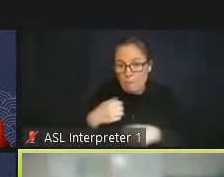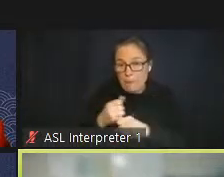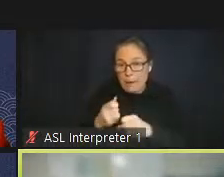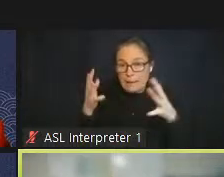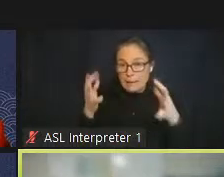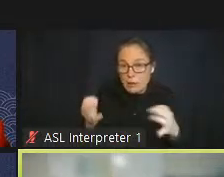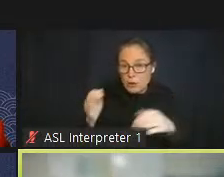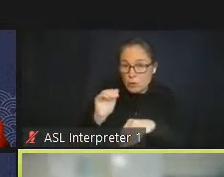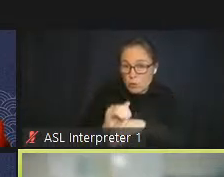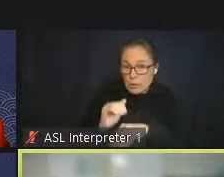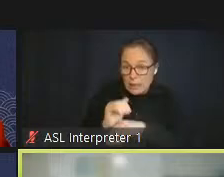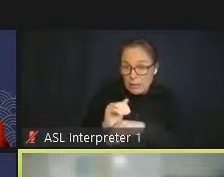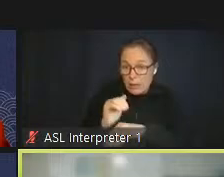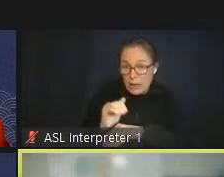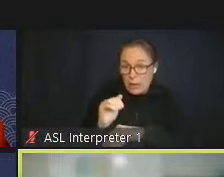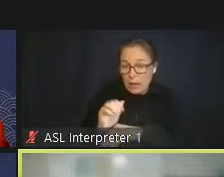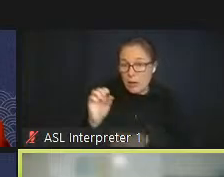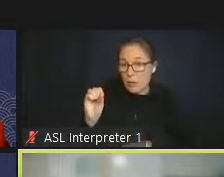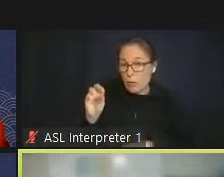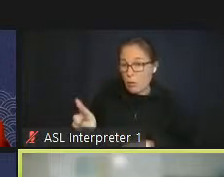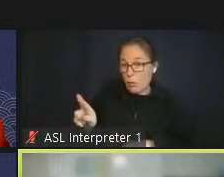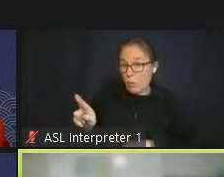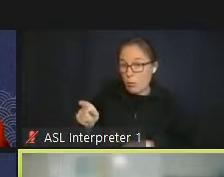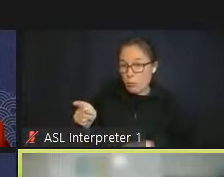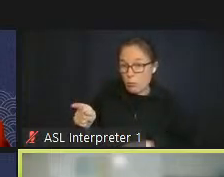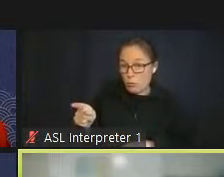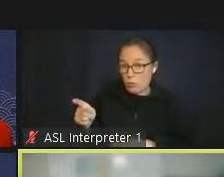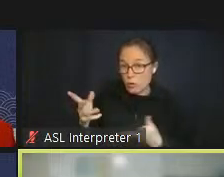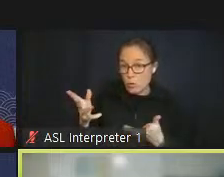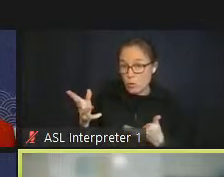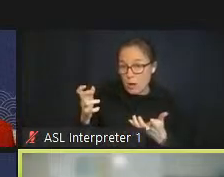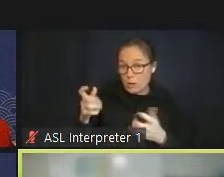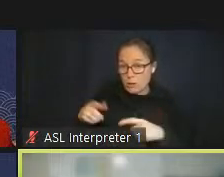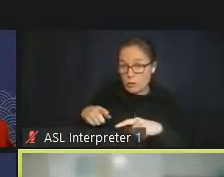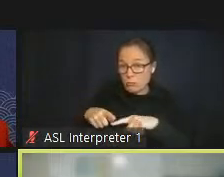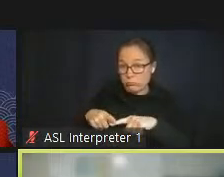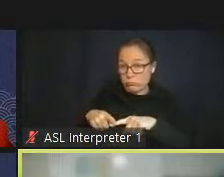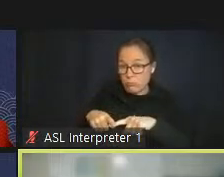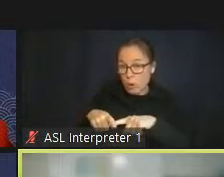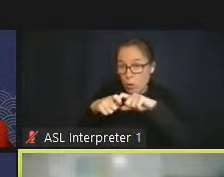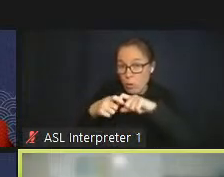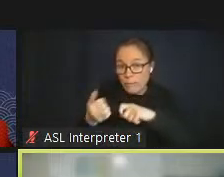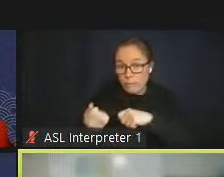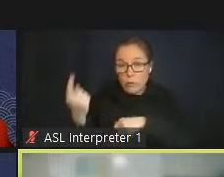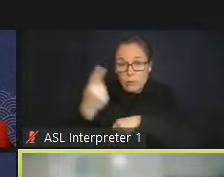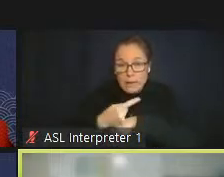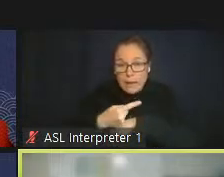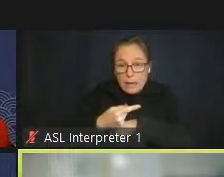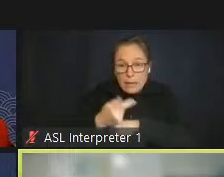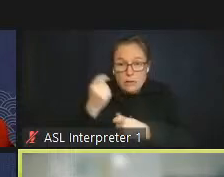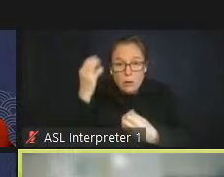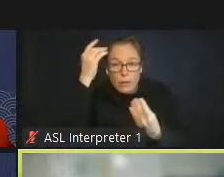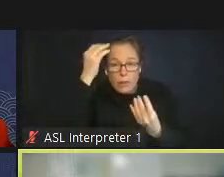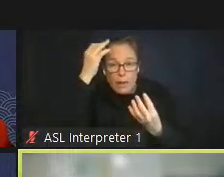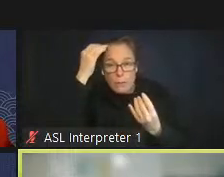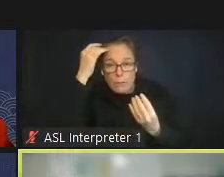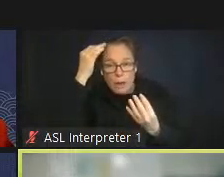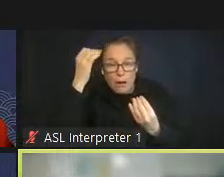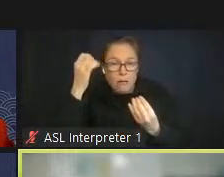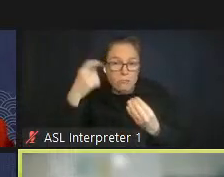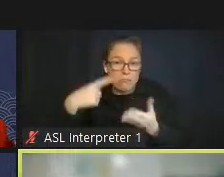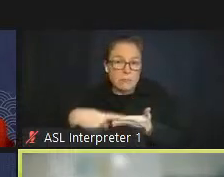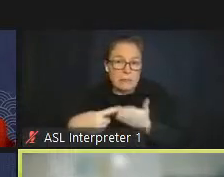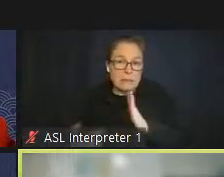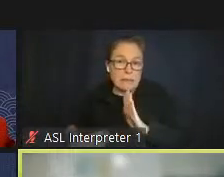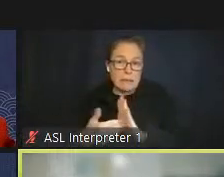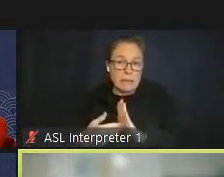evening, or would you like to take a few days to ponder that and take it back up on the 12th when we